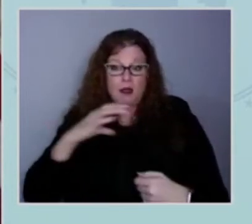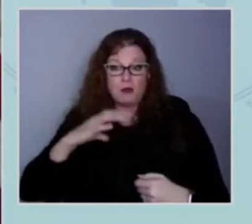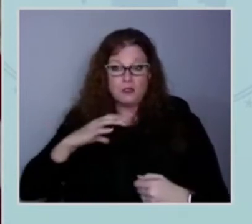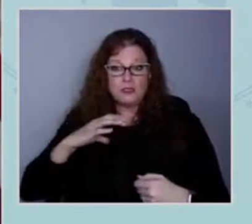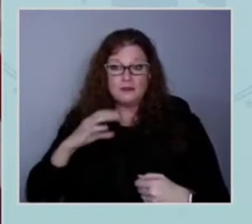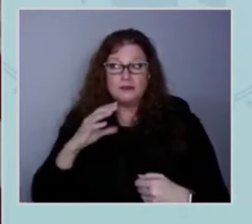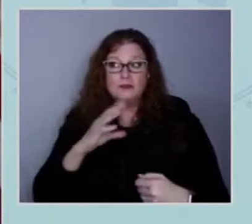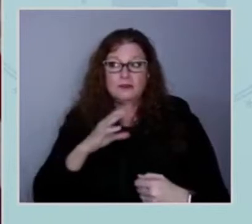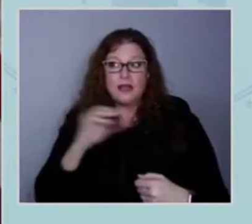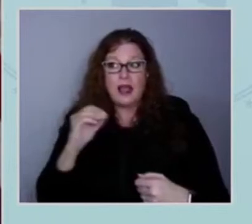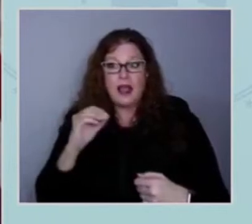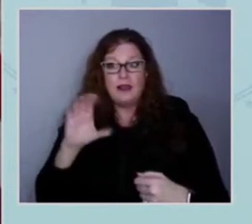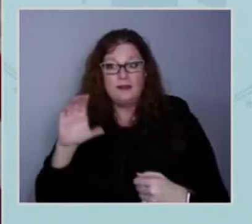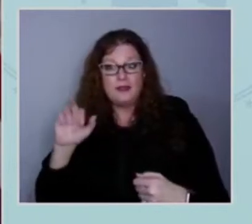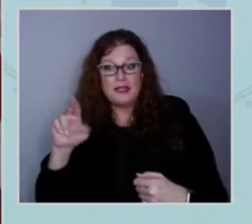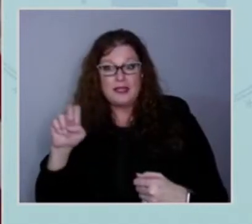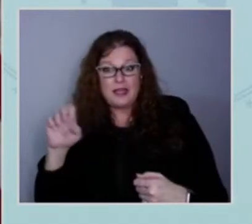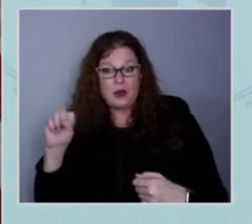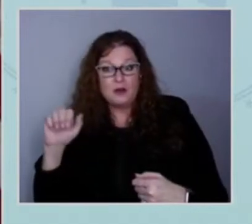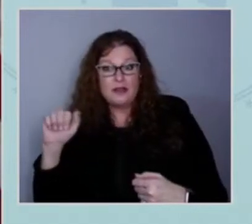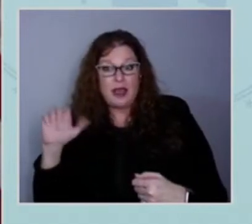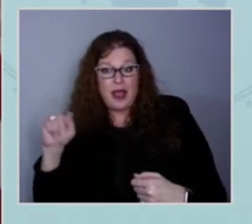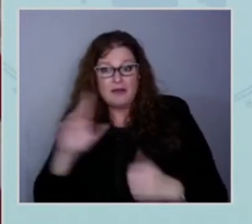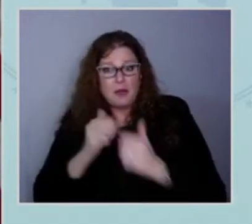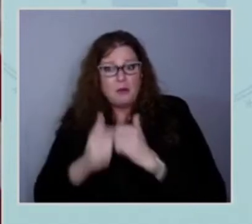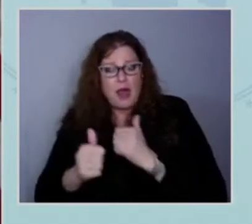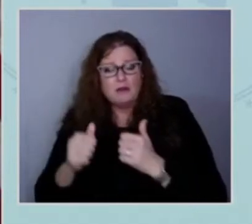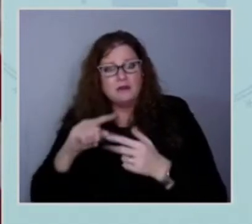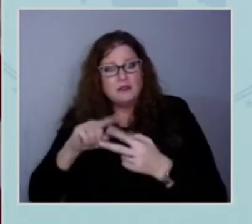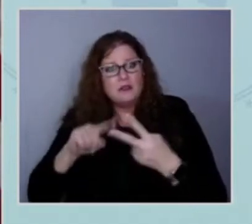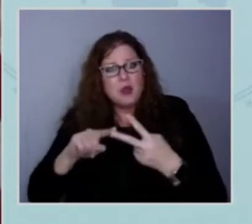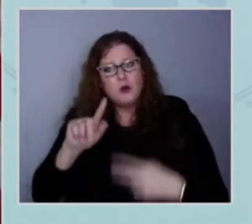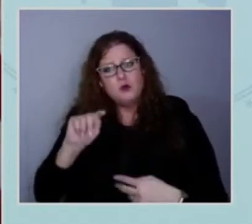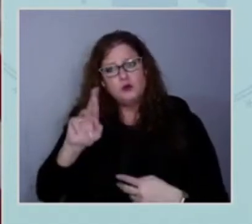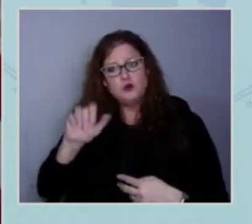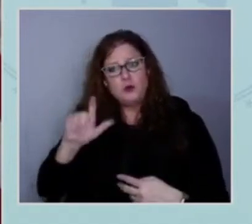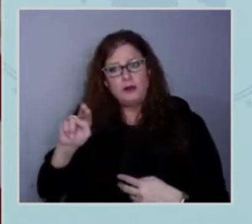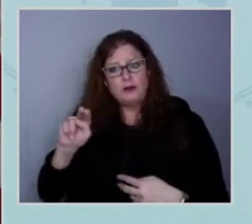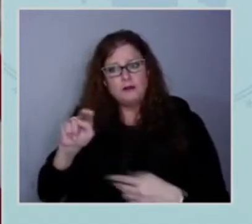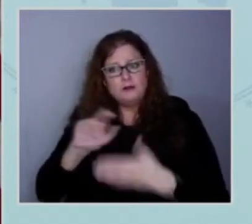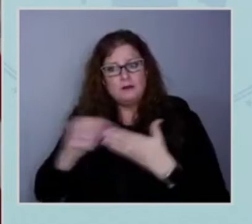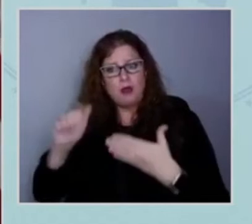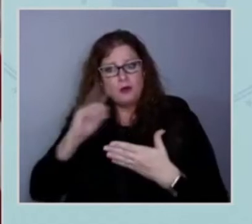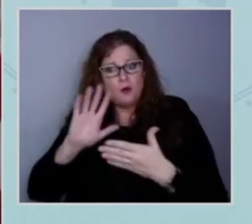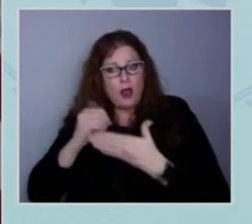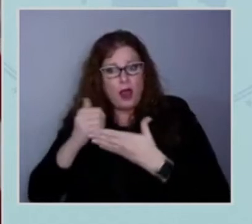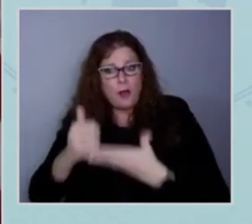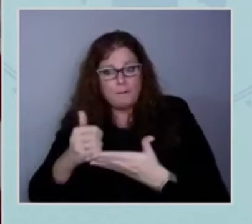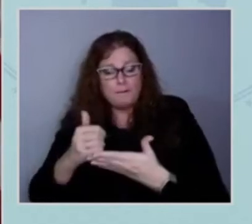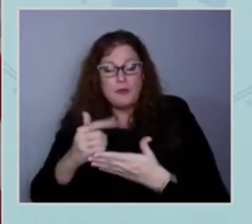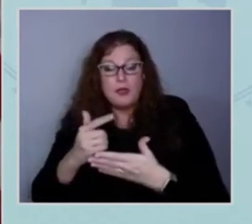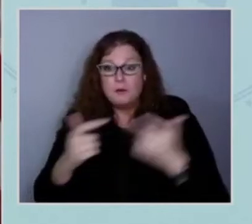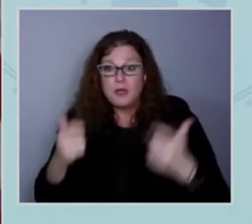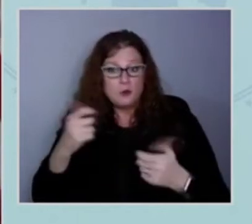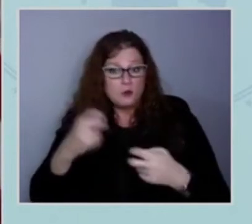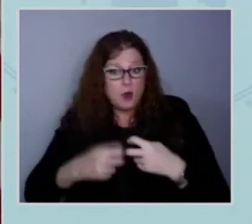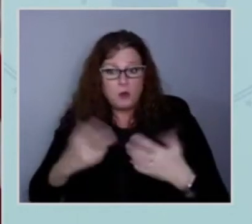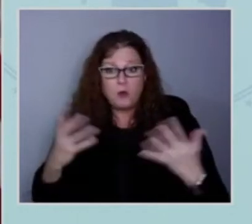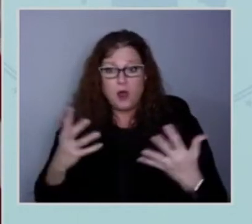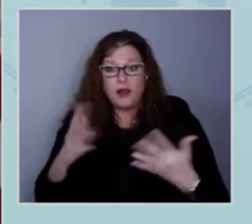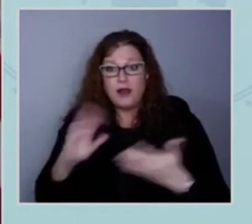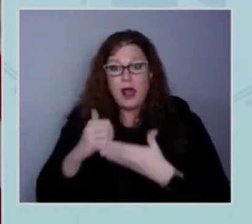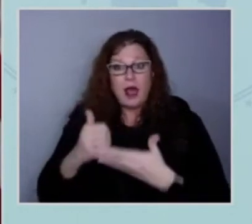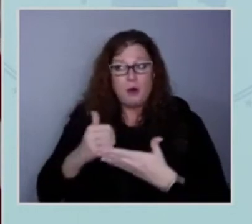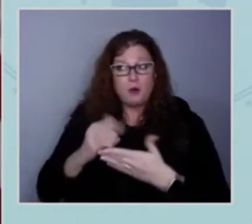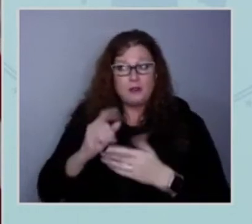we're now in a situation where the Congress, in these CARES Acts that they passed a couple $1 trillion worth of